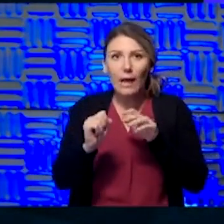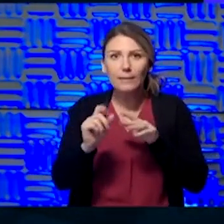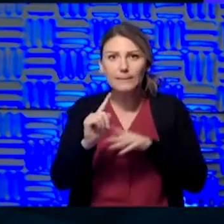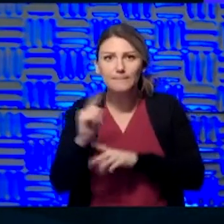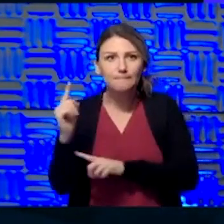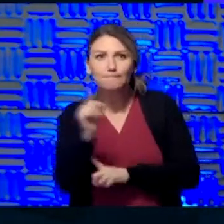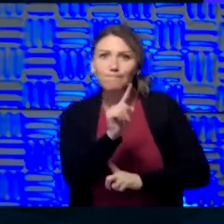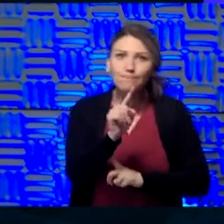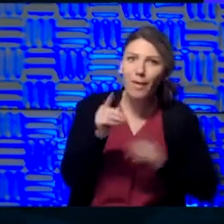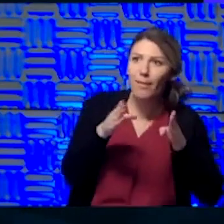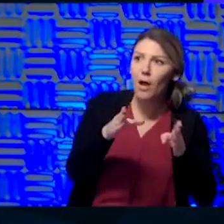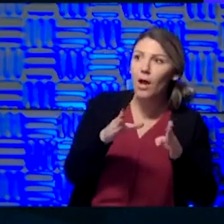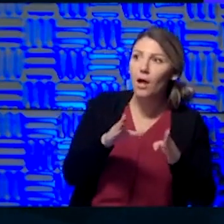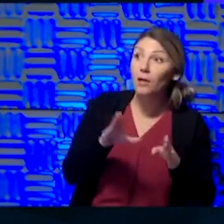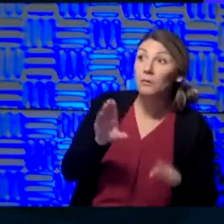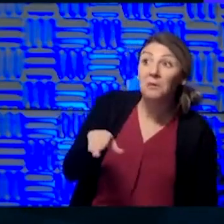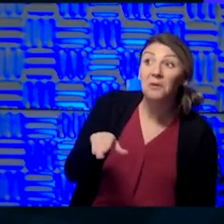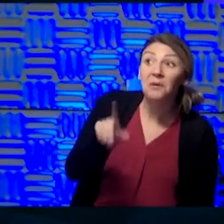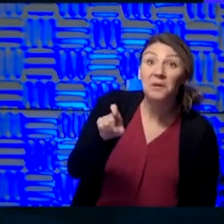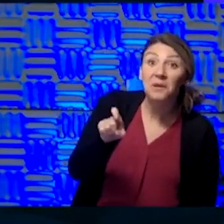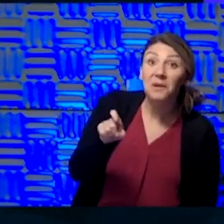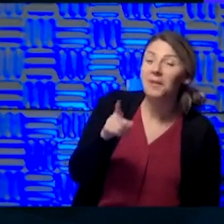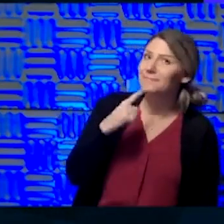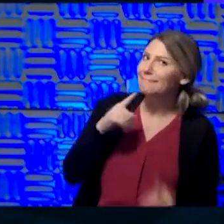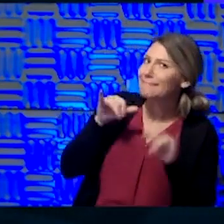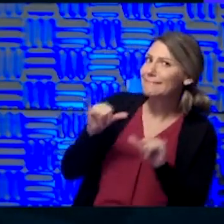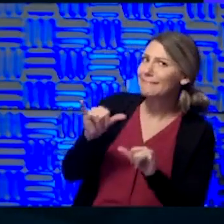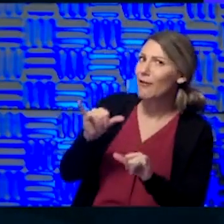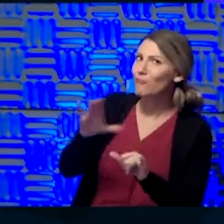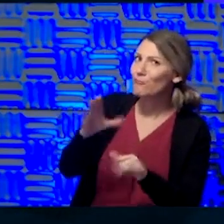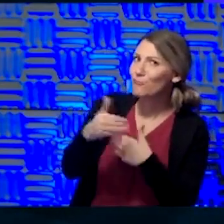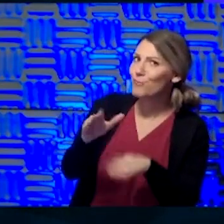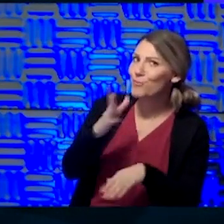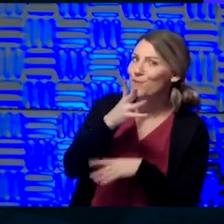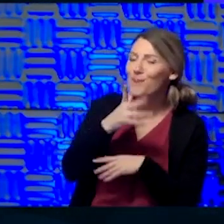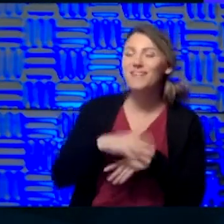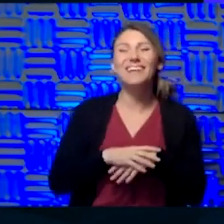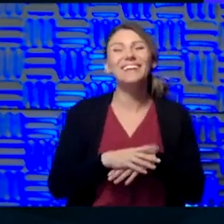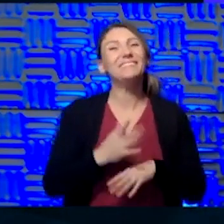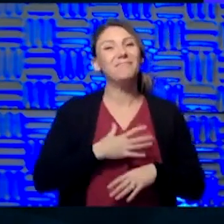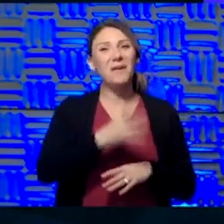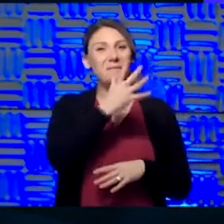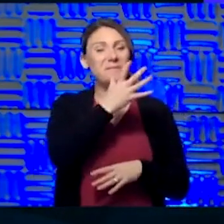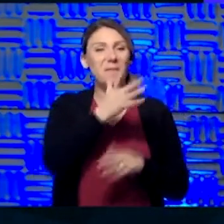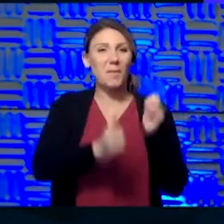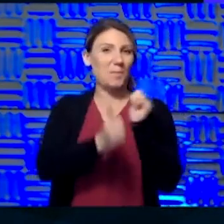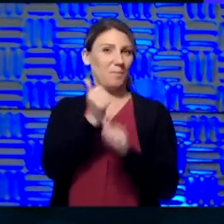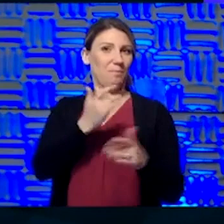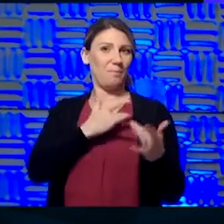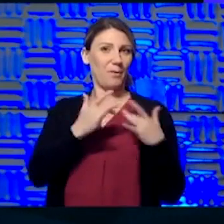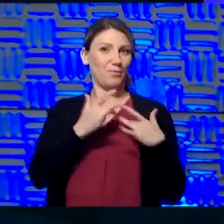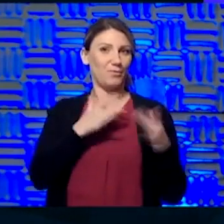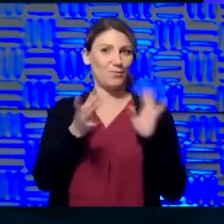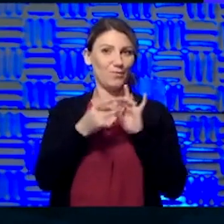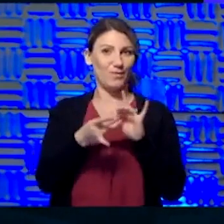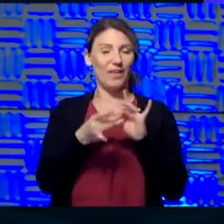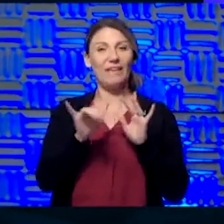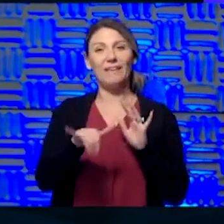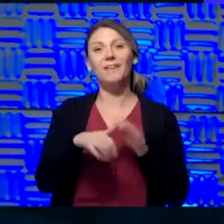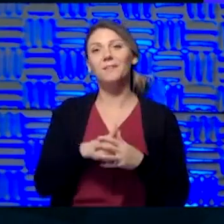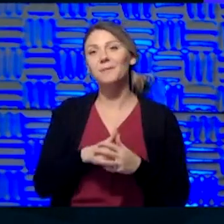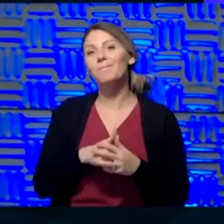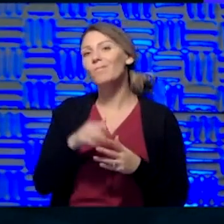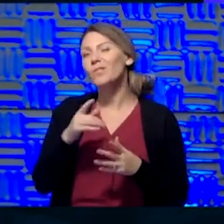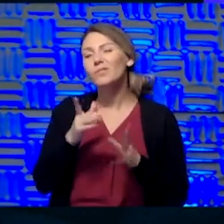and would say, you need to be in your room. So my mom was probably the one that we were most concerned about, just because of